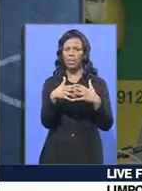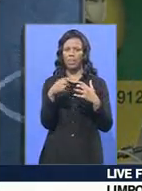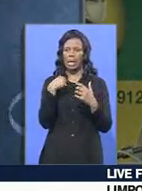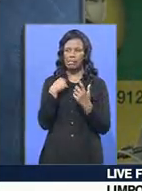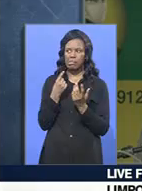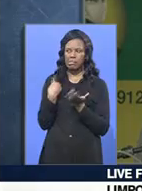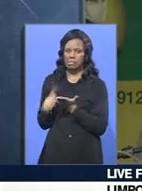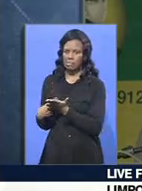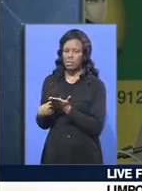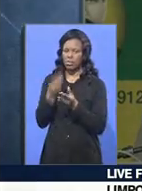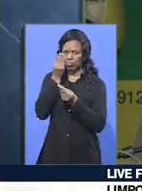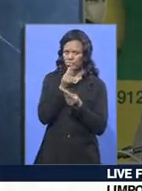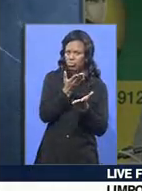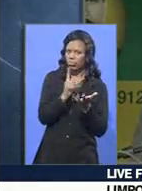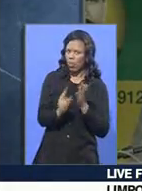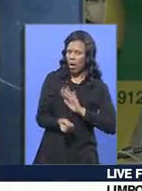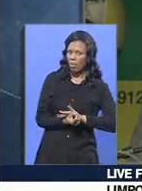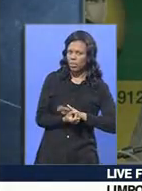had taken place.